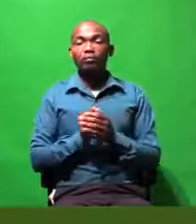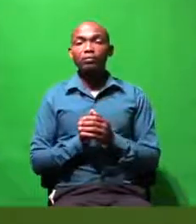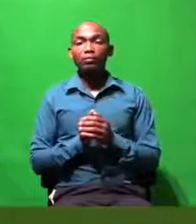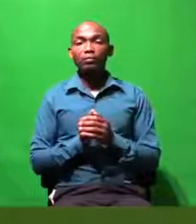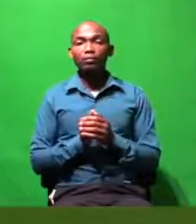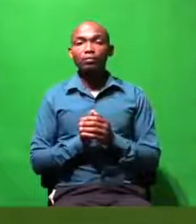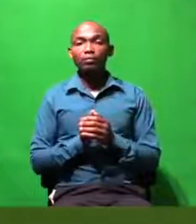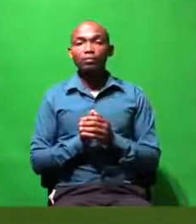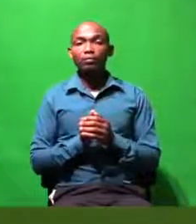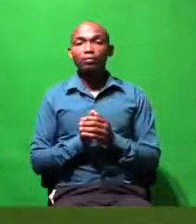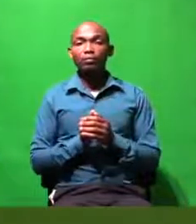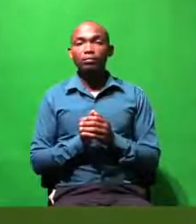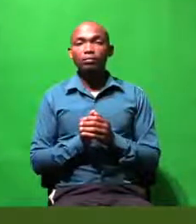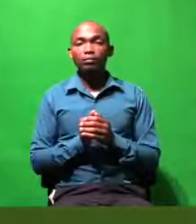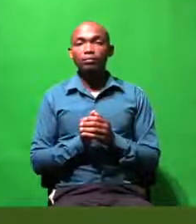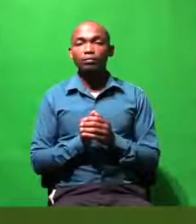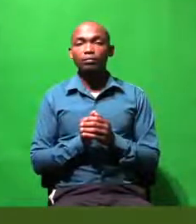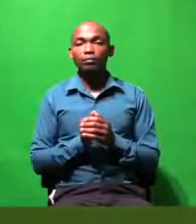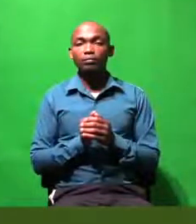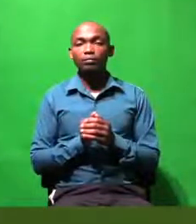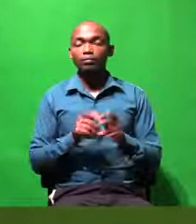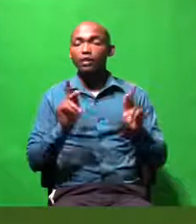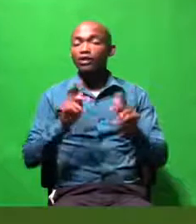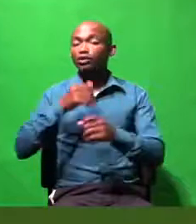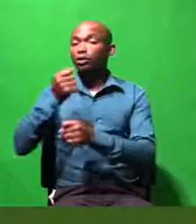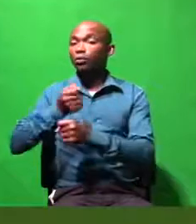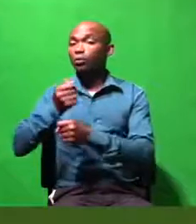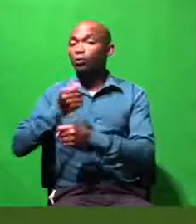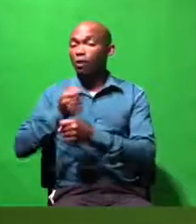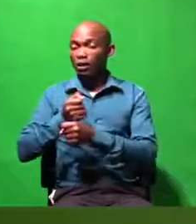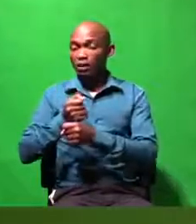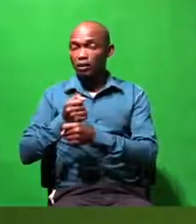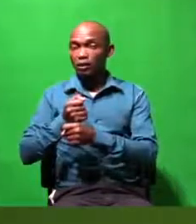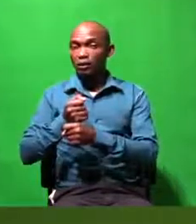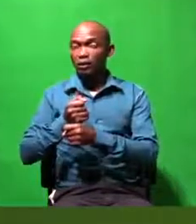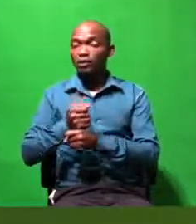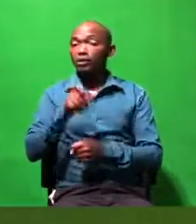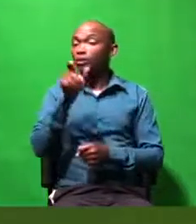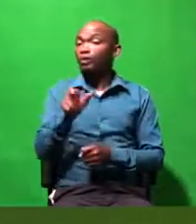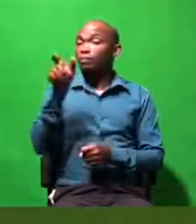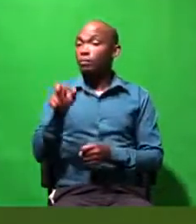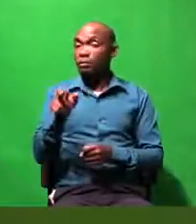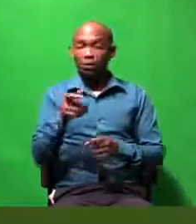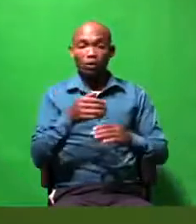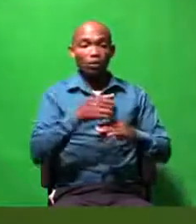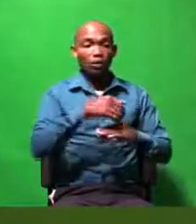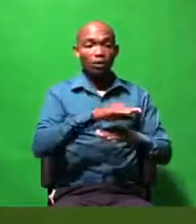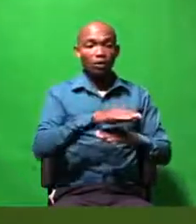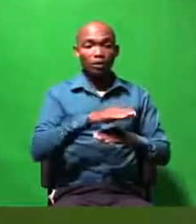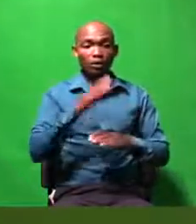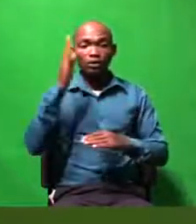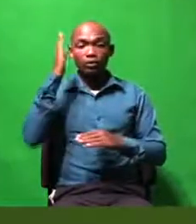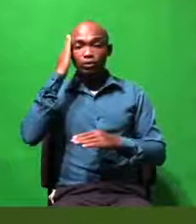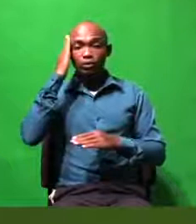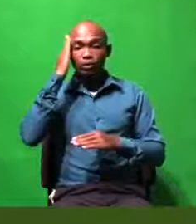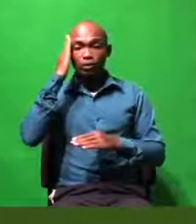the actual work. We mean that the people were going to know, first to know